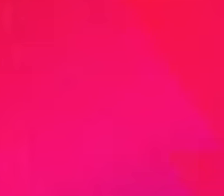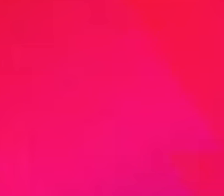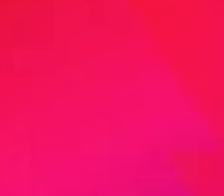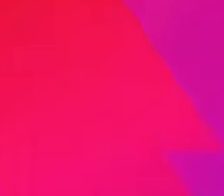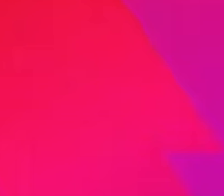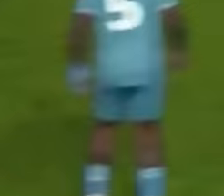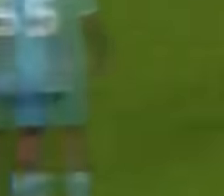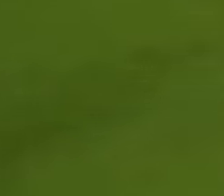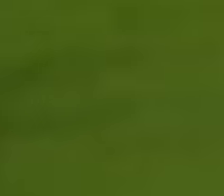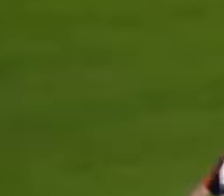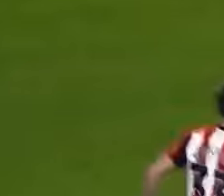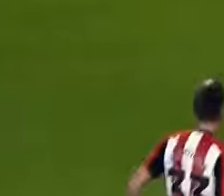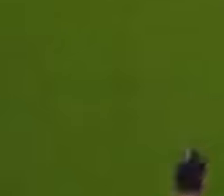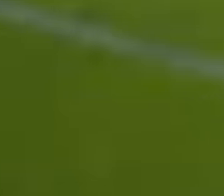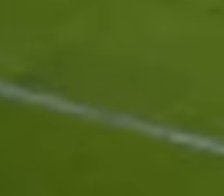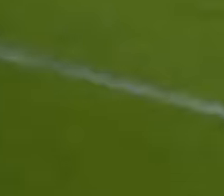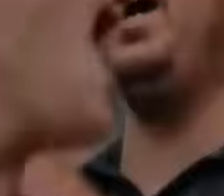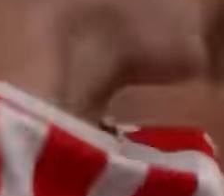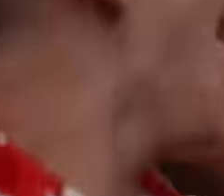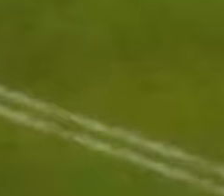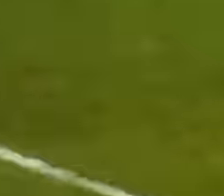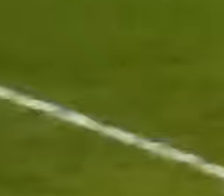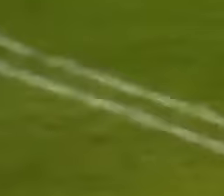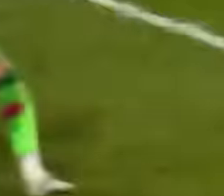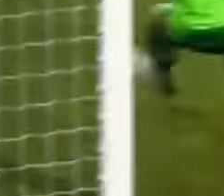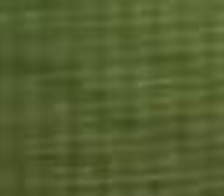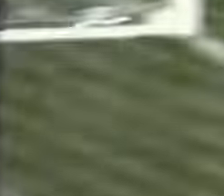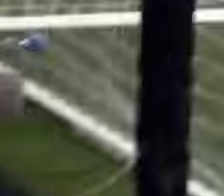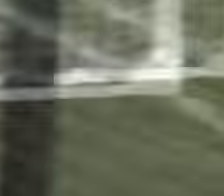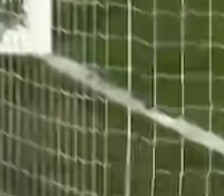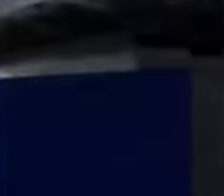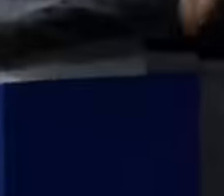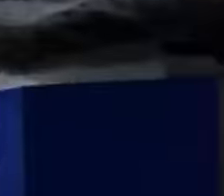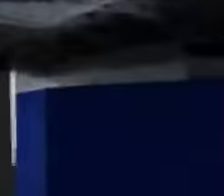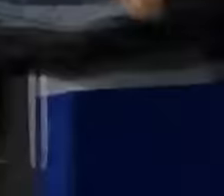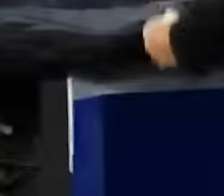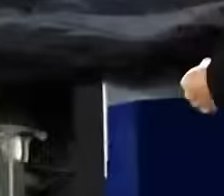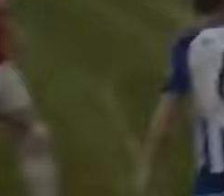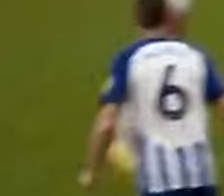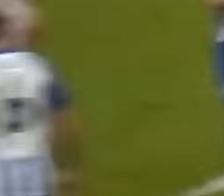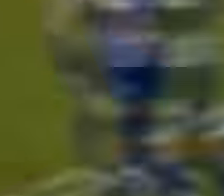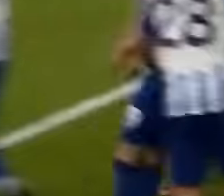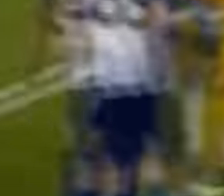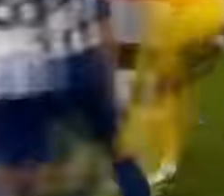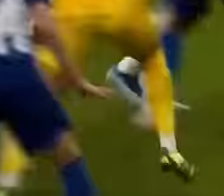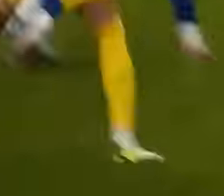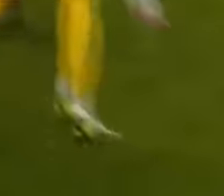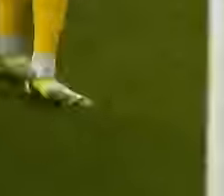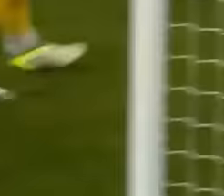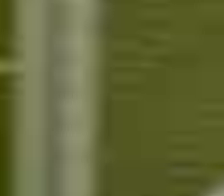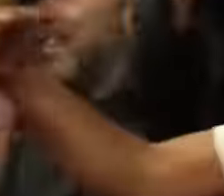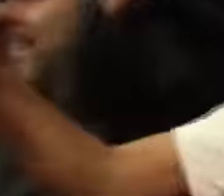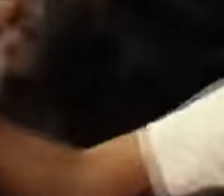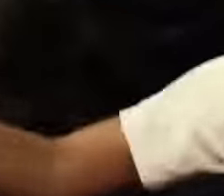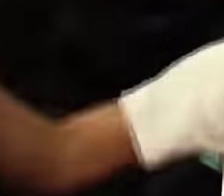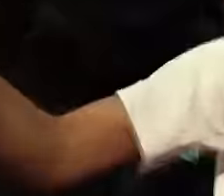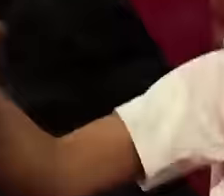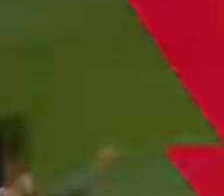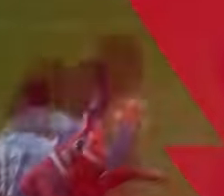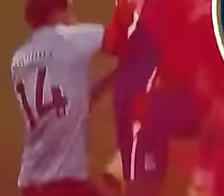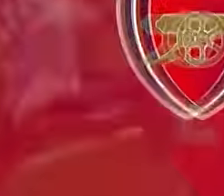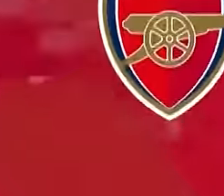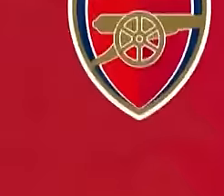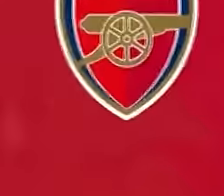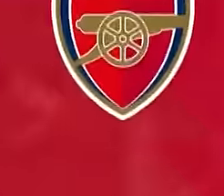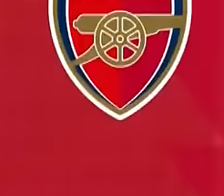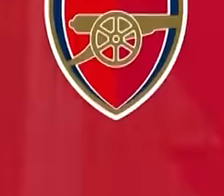It's another action-packed Premier League weekend on C Sport. This Saturday, kickoff begins at the Emirates, where